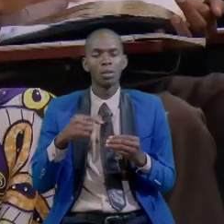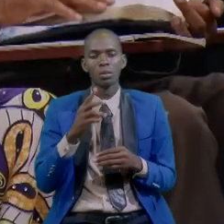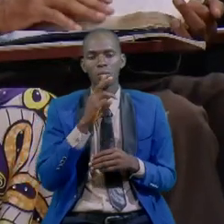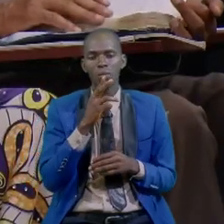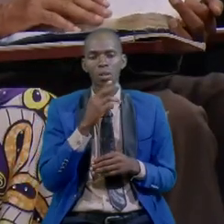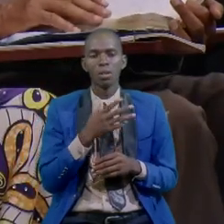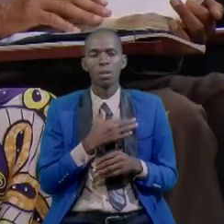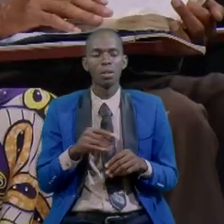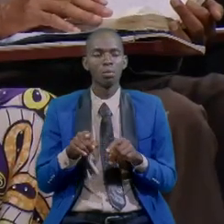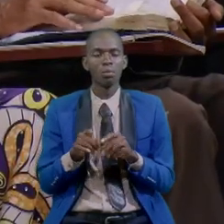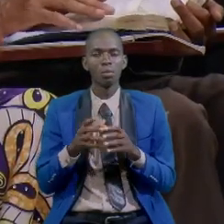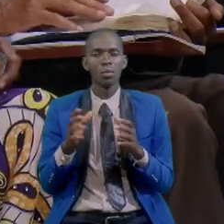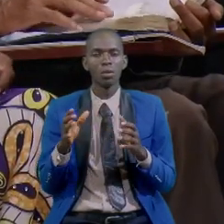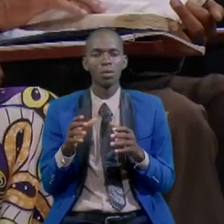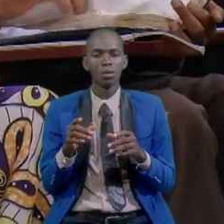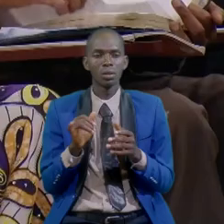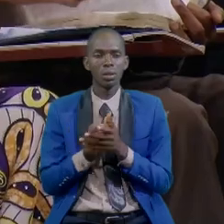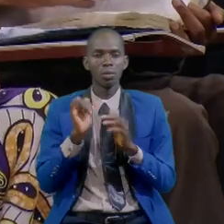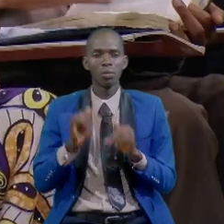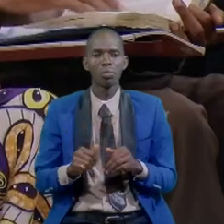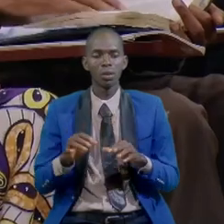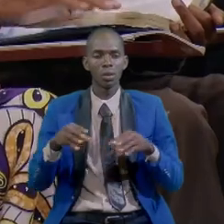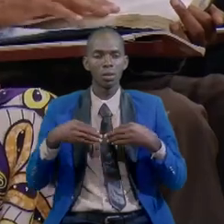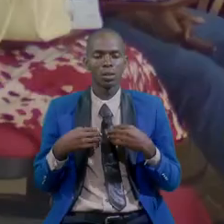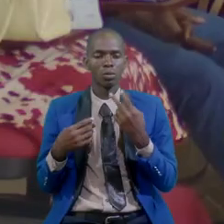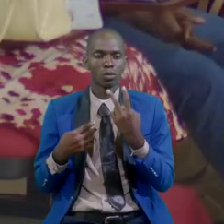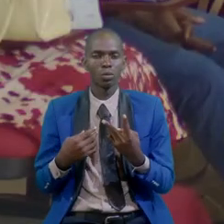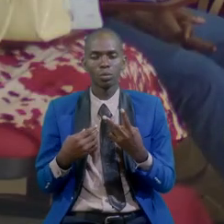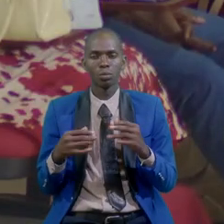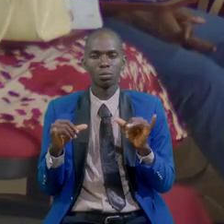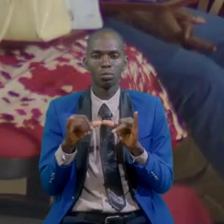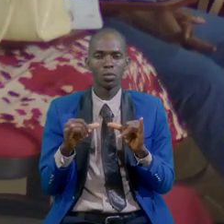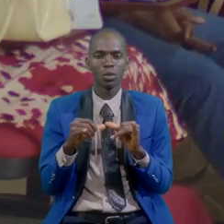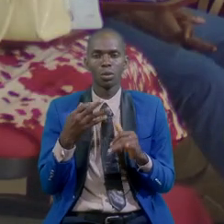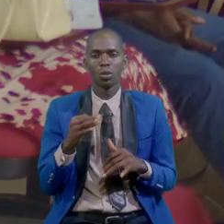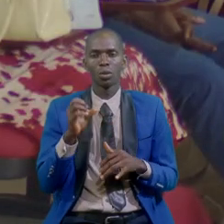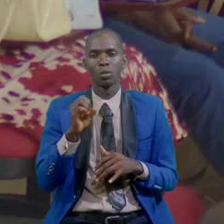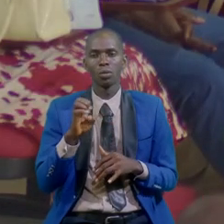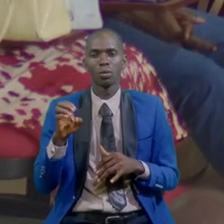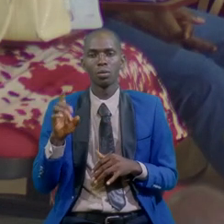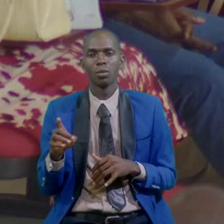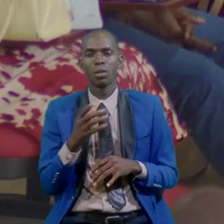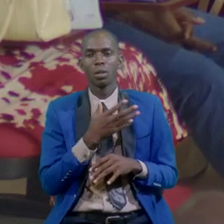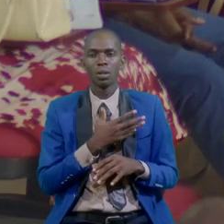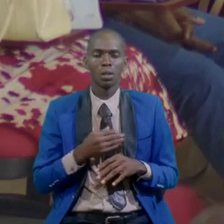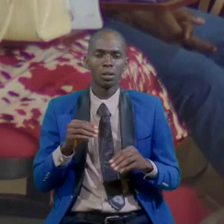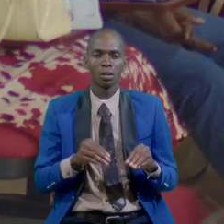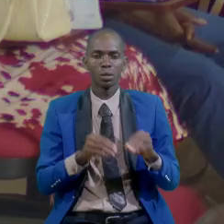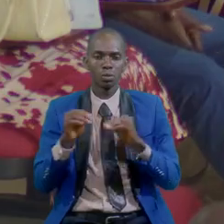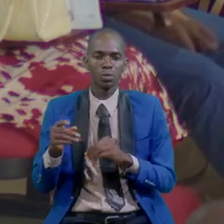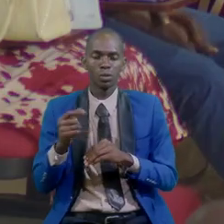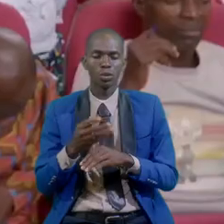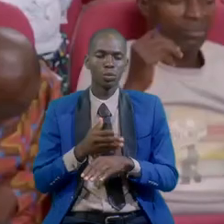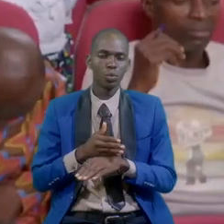contain 2 measures of seed. Look at verse 33. And he put the wood